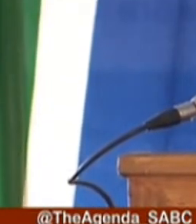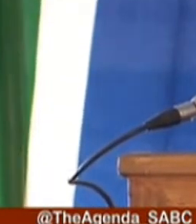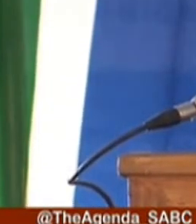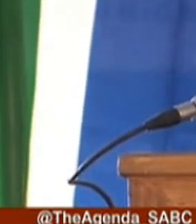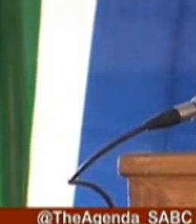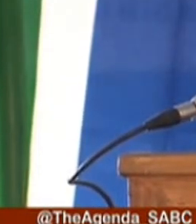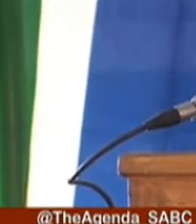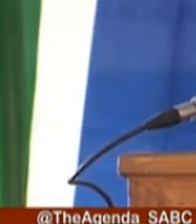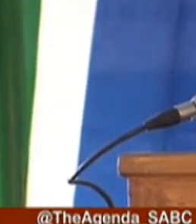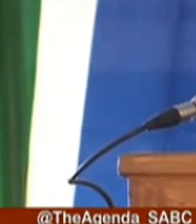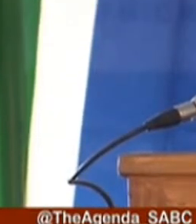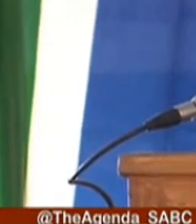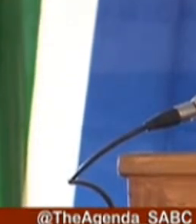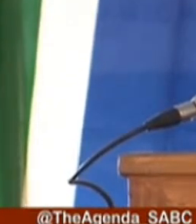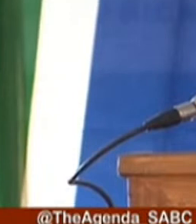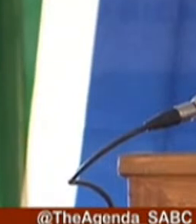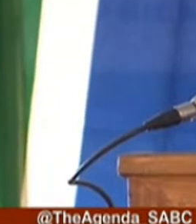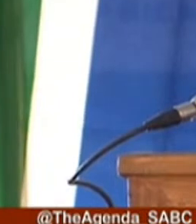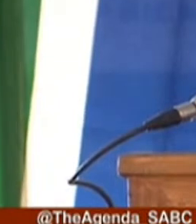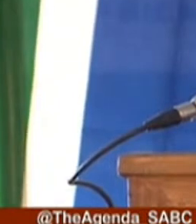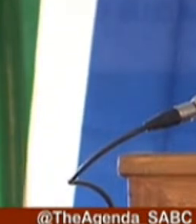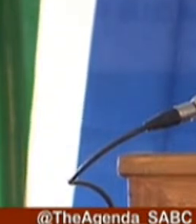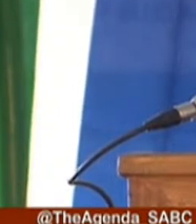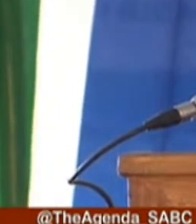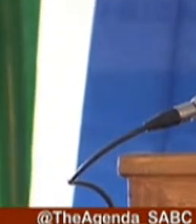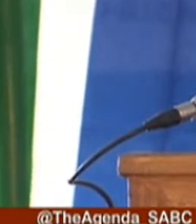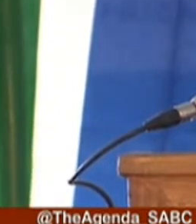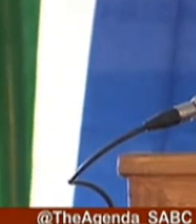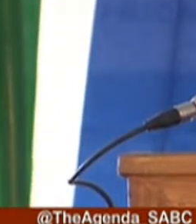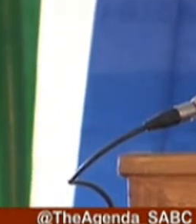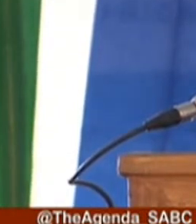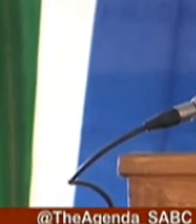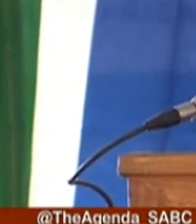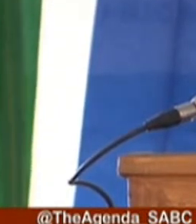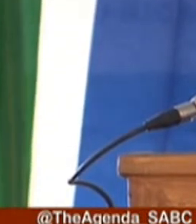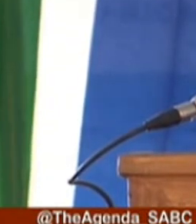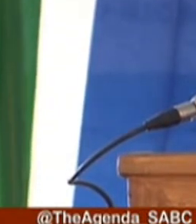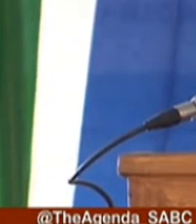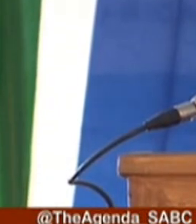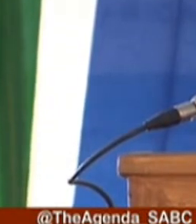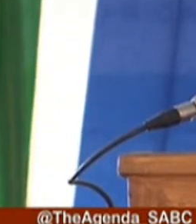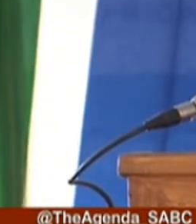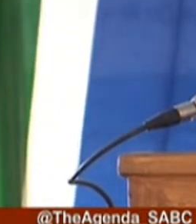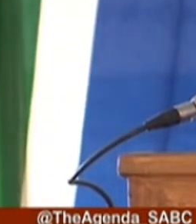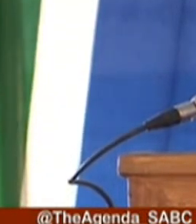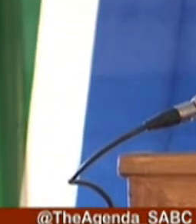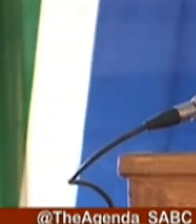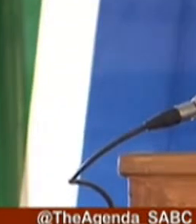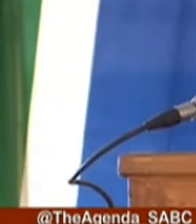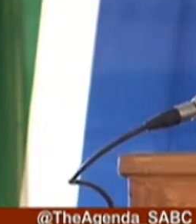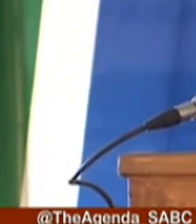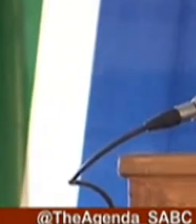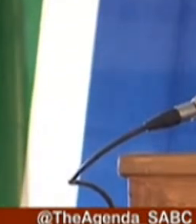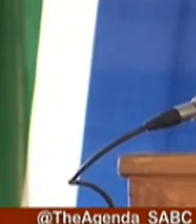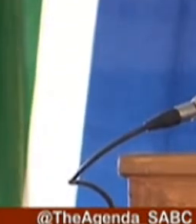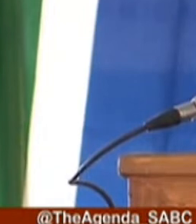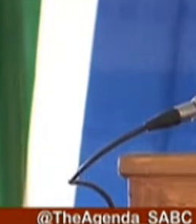a new form of adventurism, where some amongst us believe that they can try to overthrow the state or